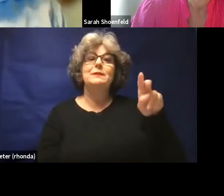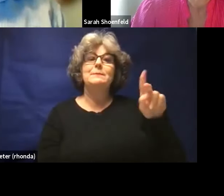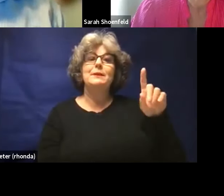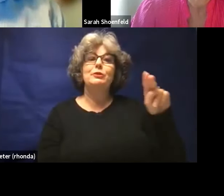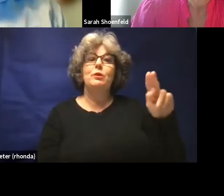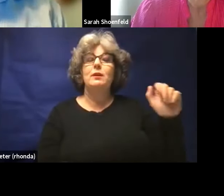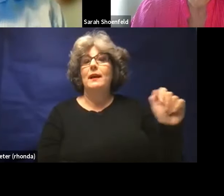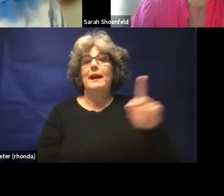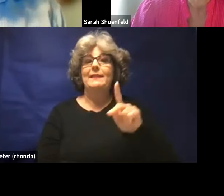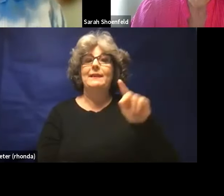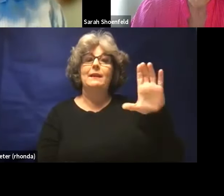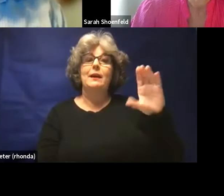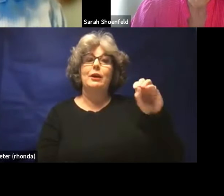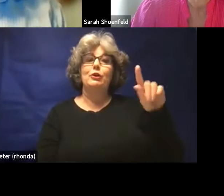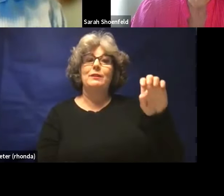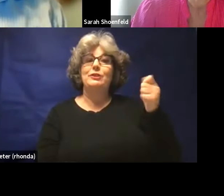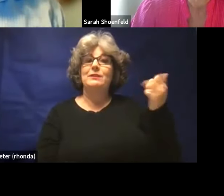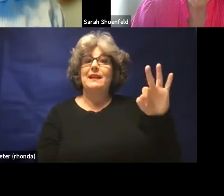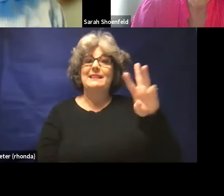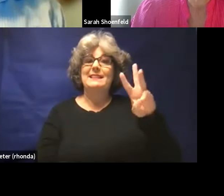then came to Coolidge in 61,